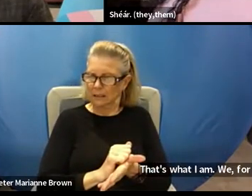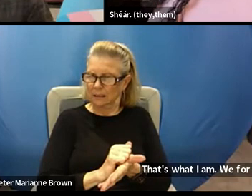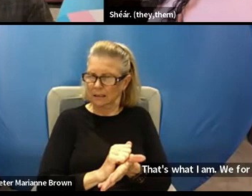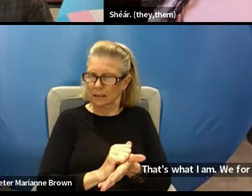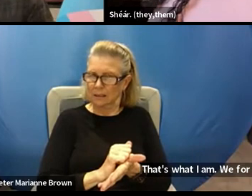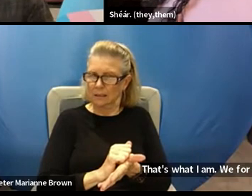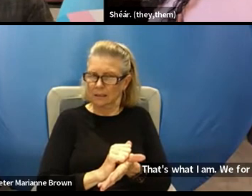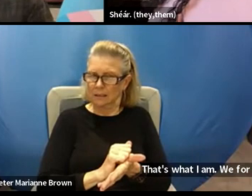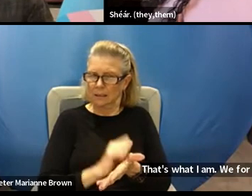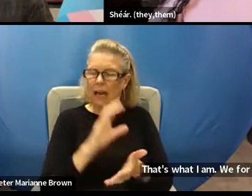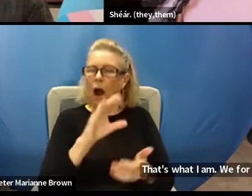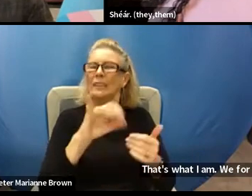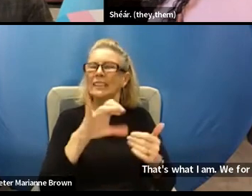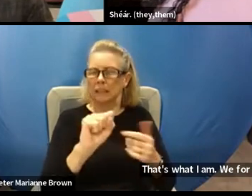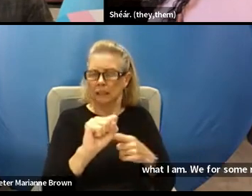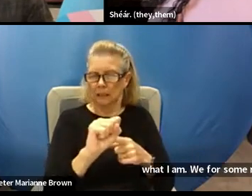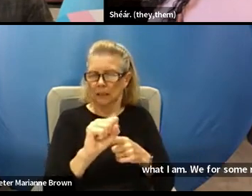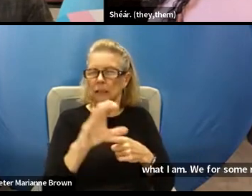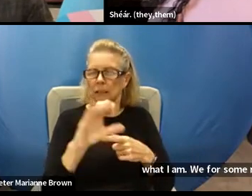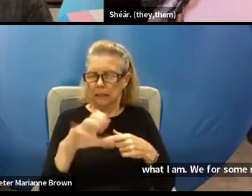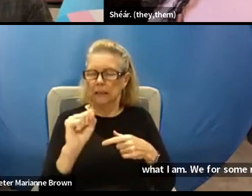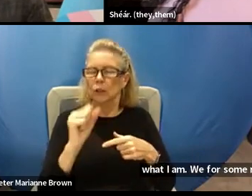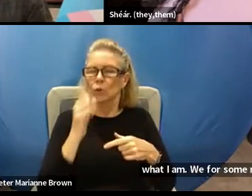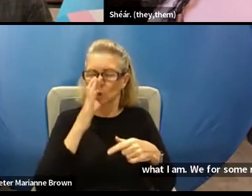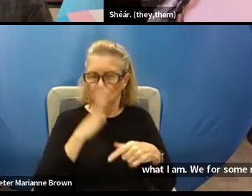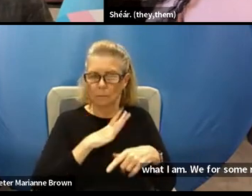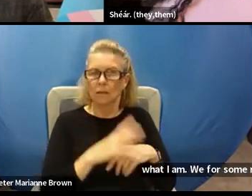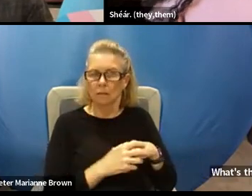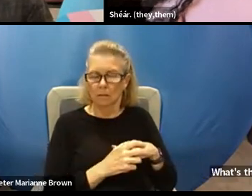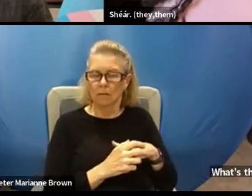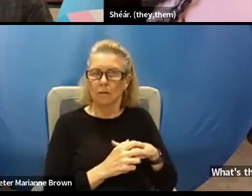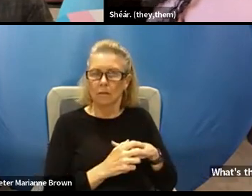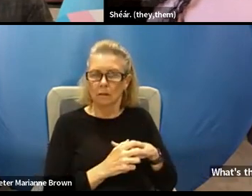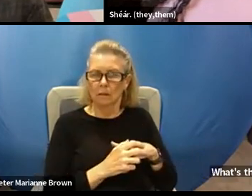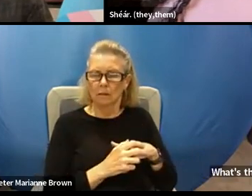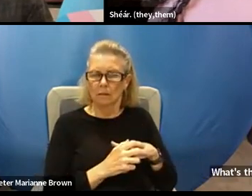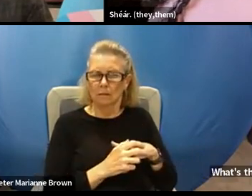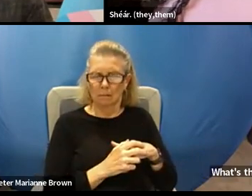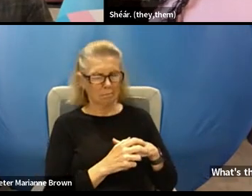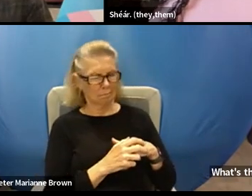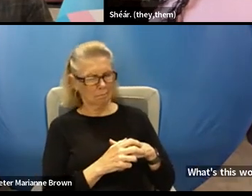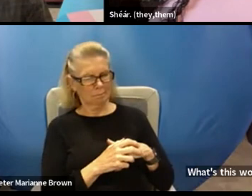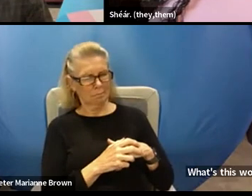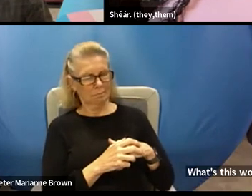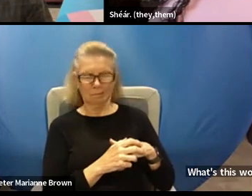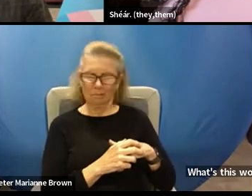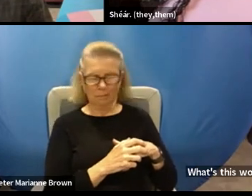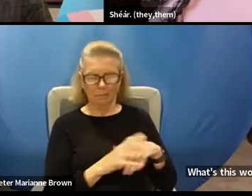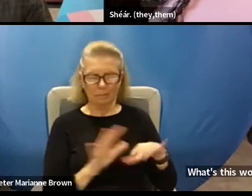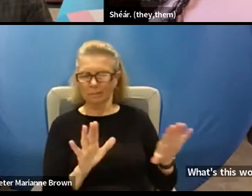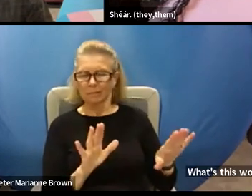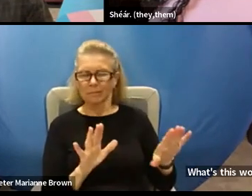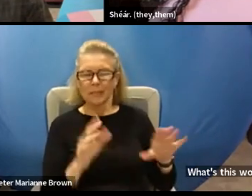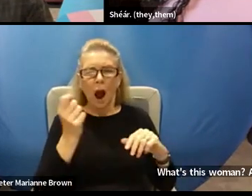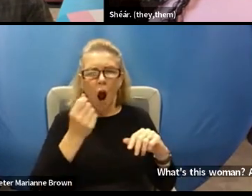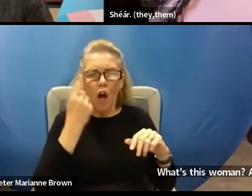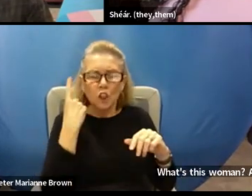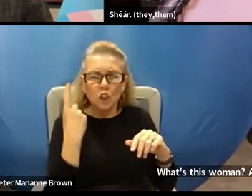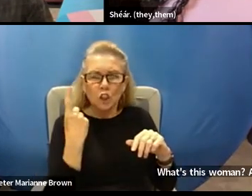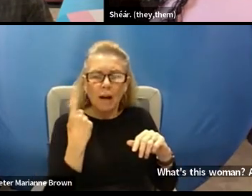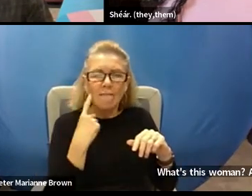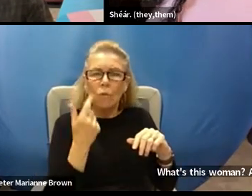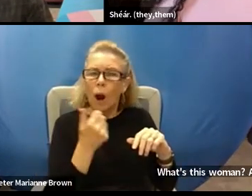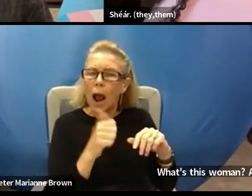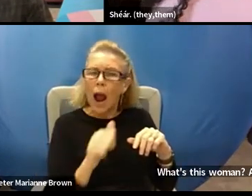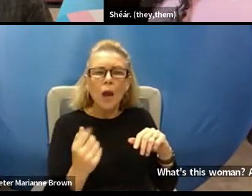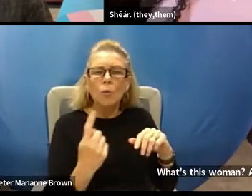the cis woman. And that's not the case. Understand, for